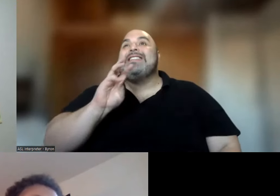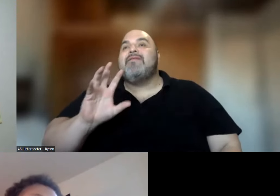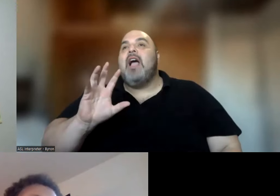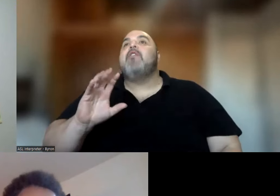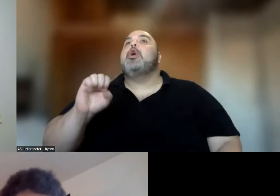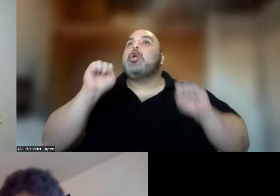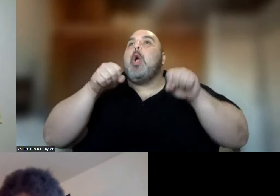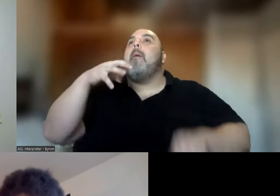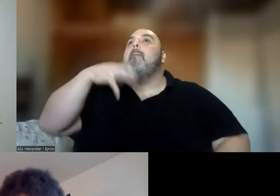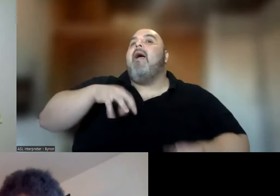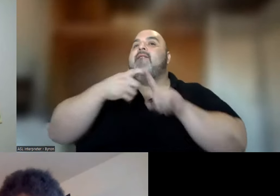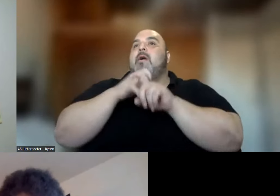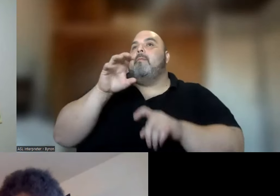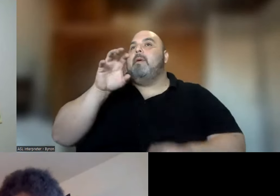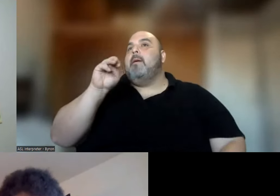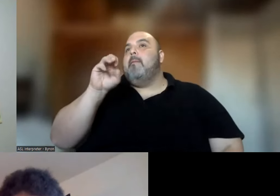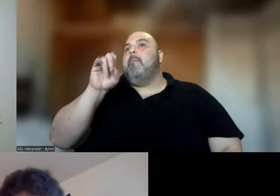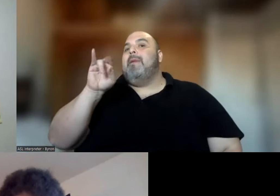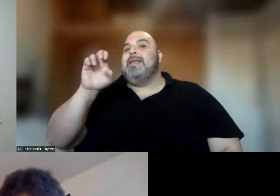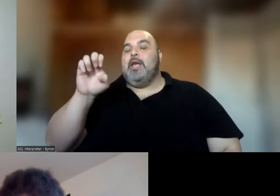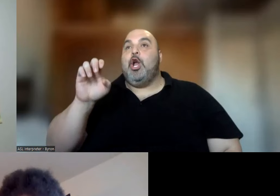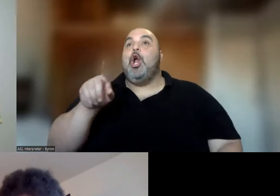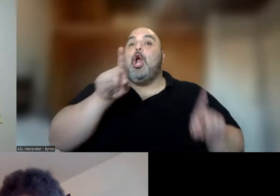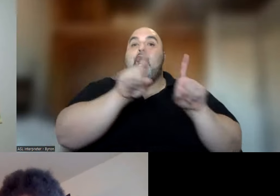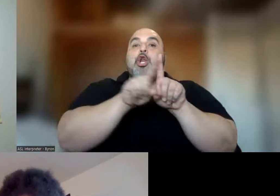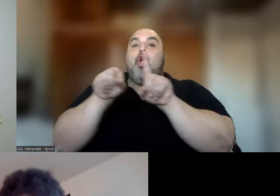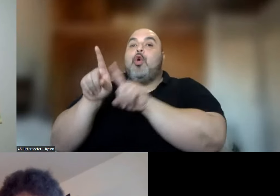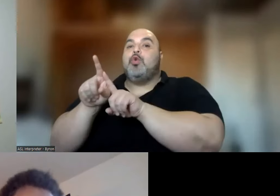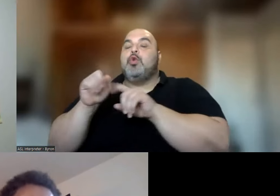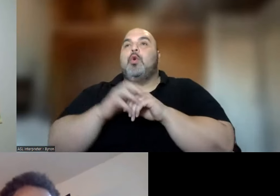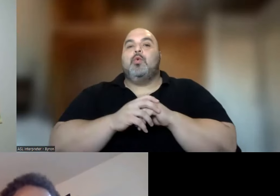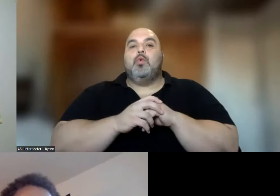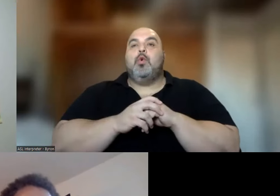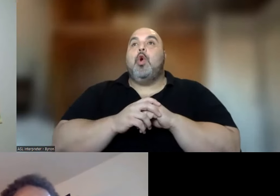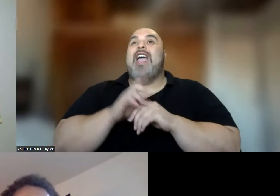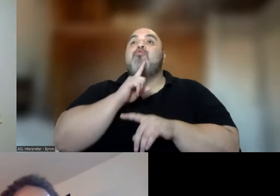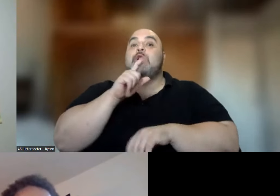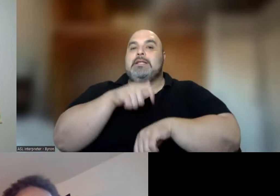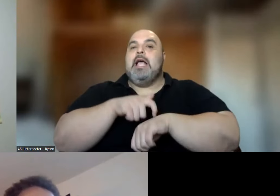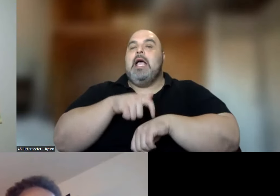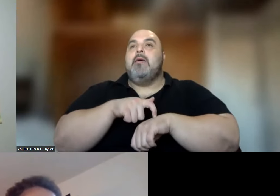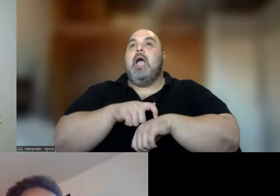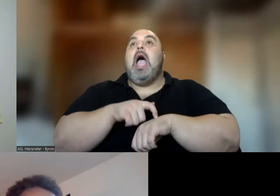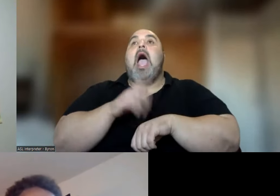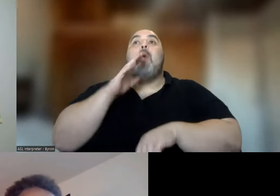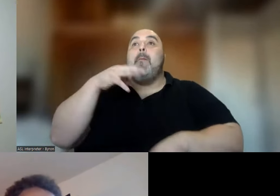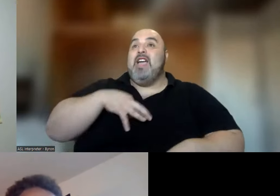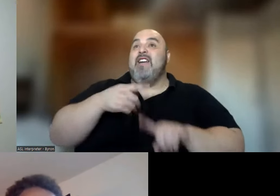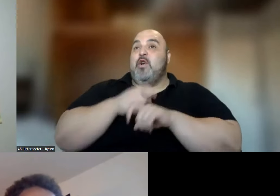from Medicare. And then also in real time, again, I'm benefiting from